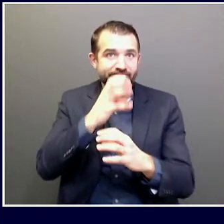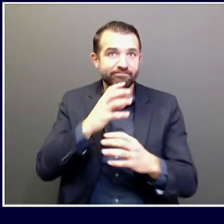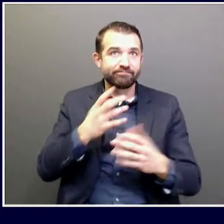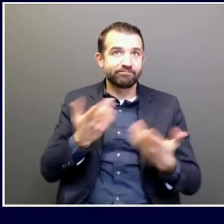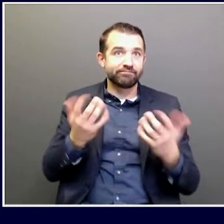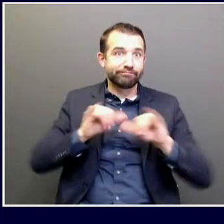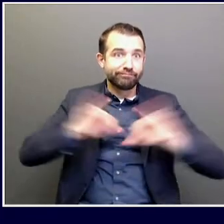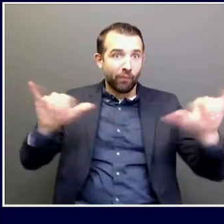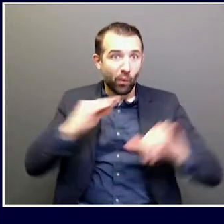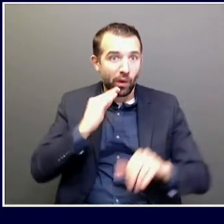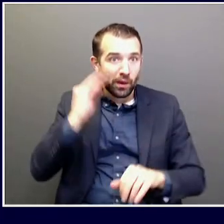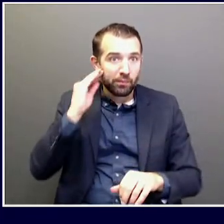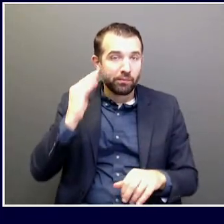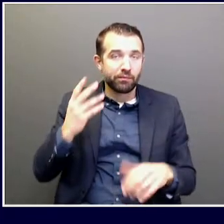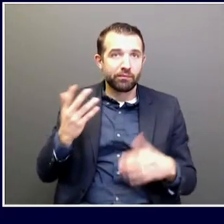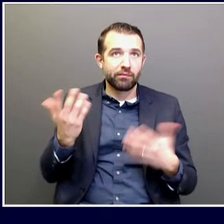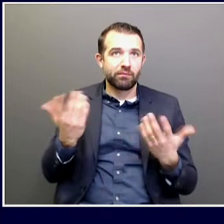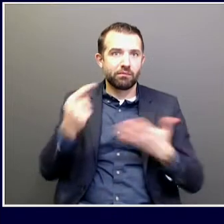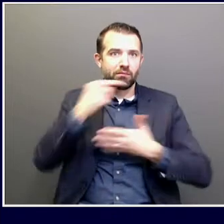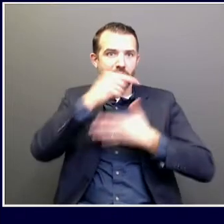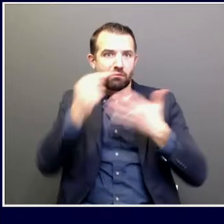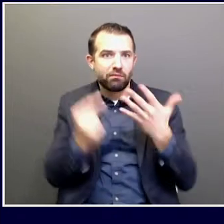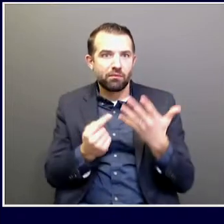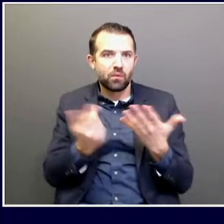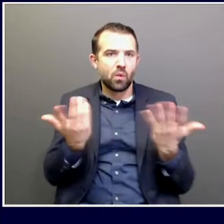that something that you're talking about?